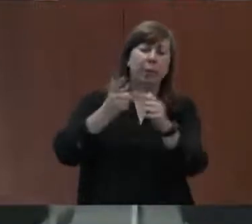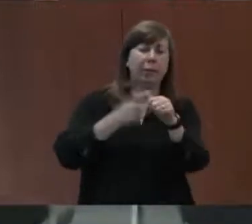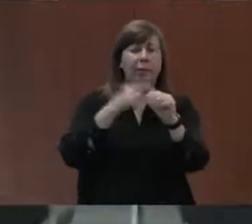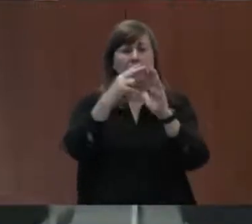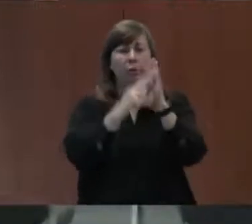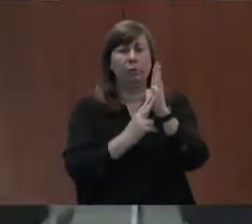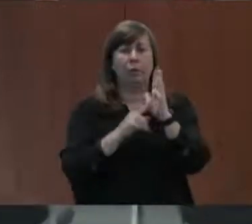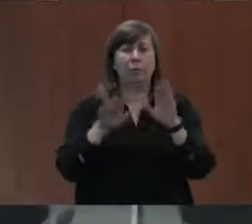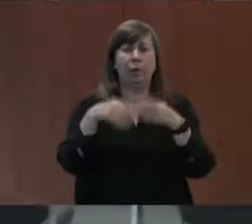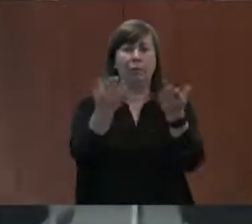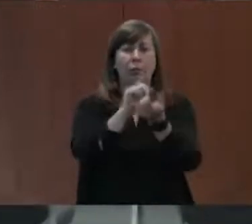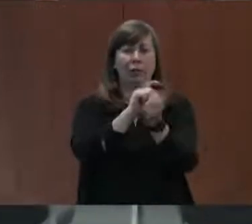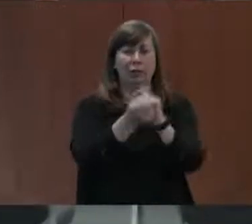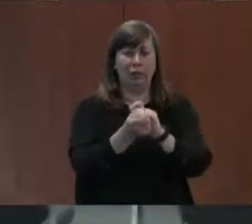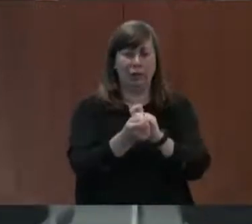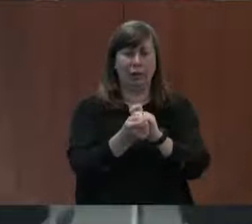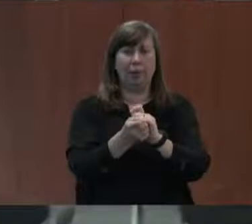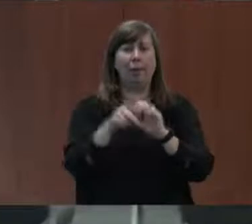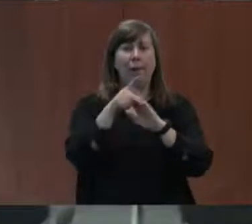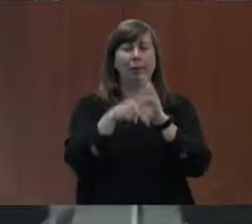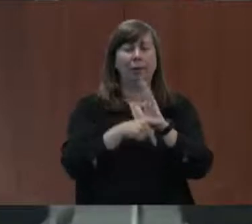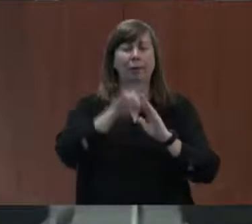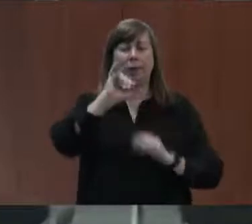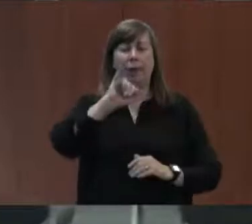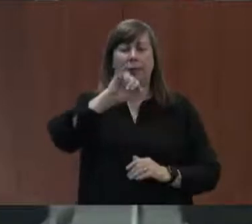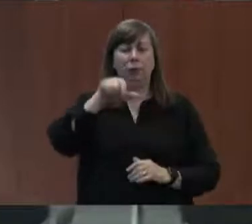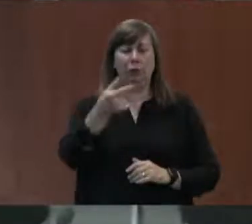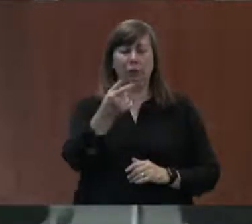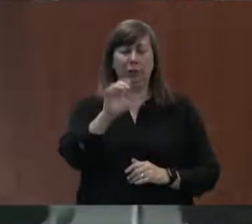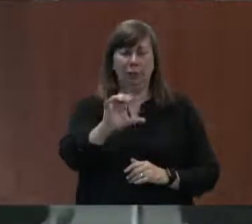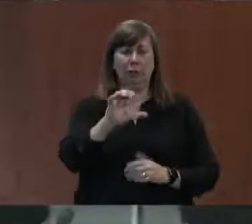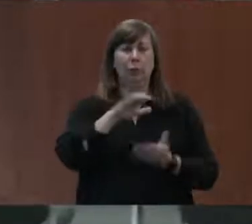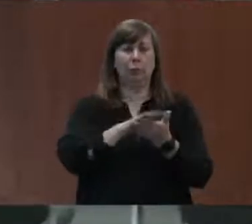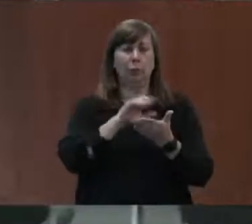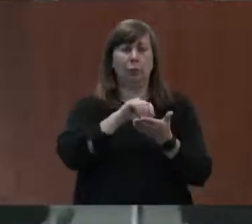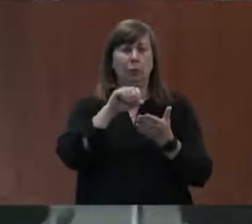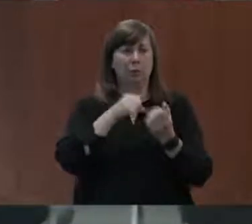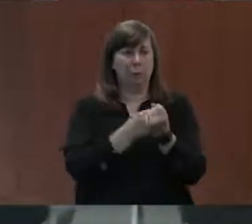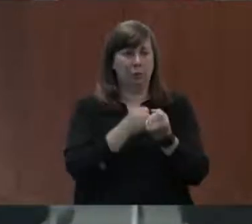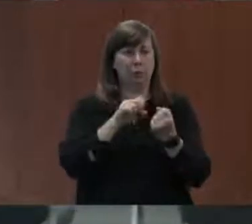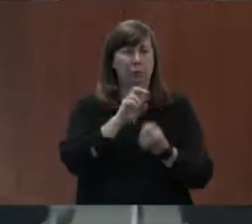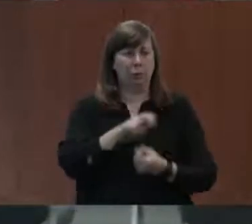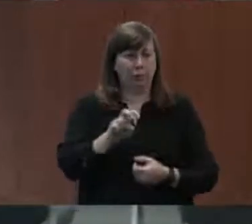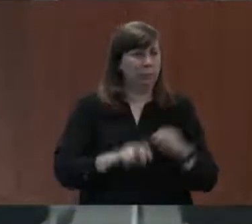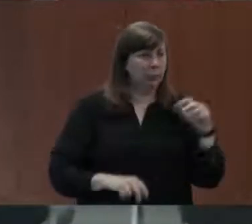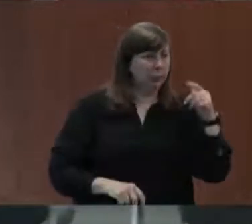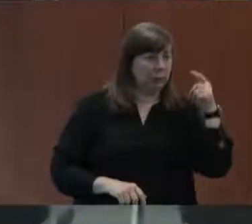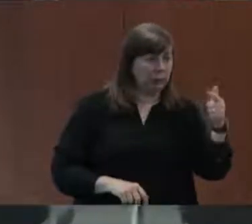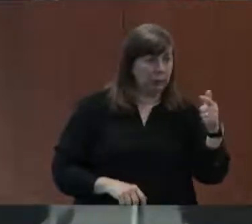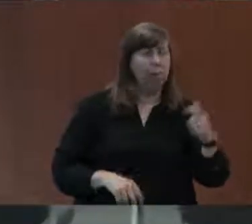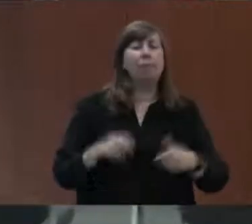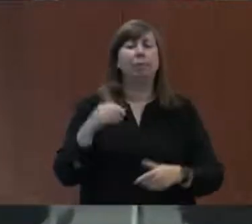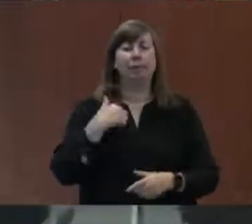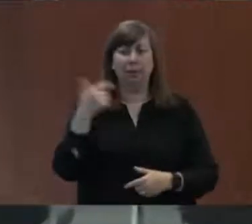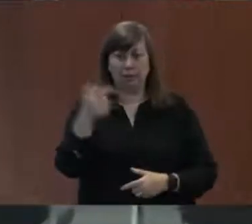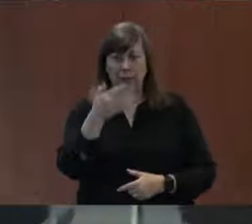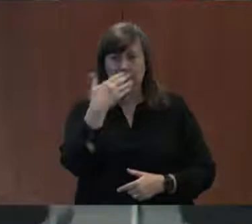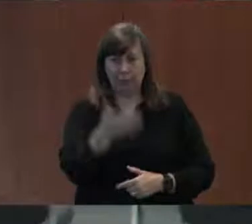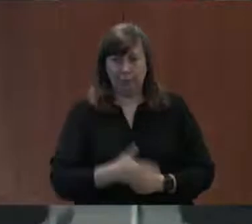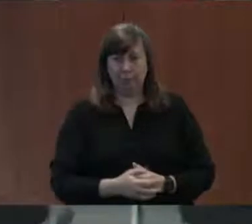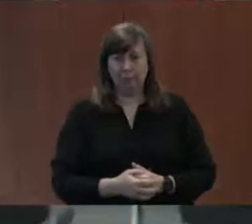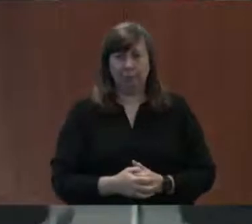first reading of proposed changes to policy IGC entitled School-Sponsored Trips. Is there a second? Second. Thank